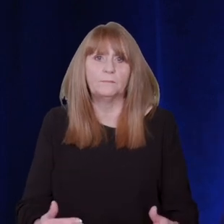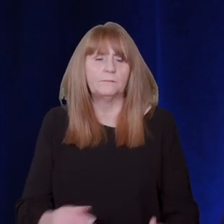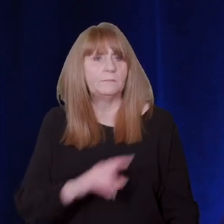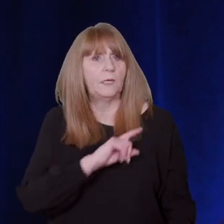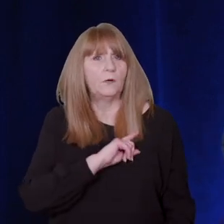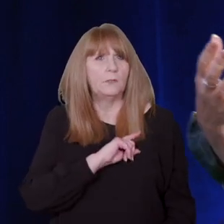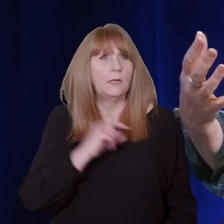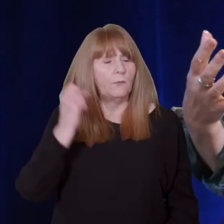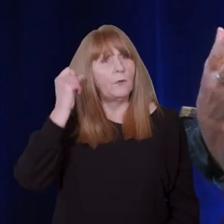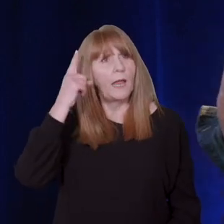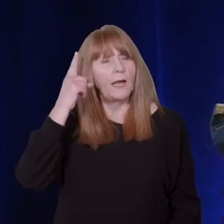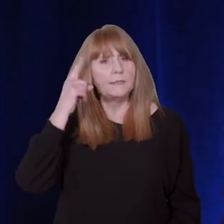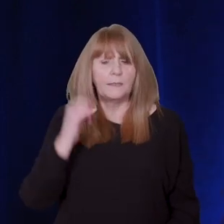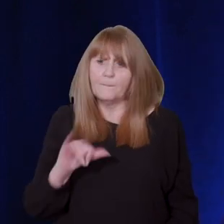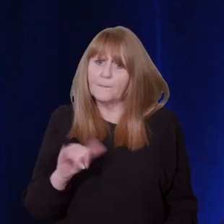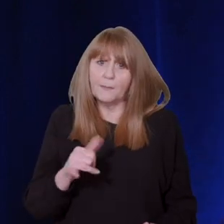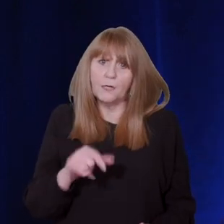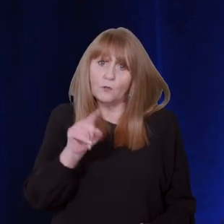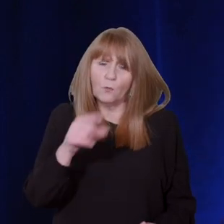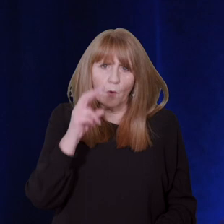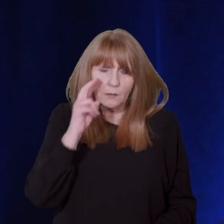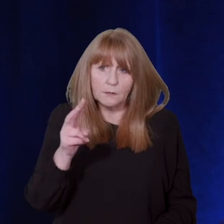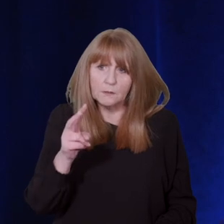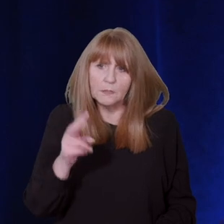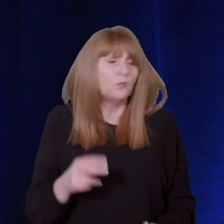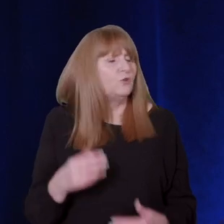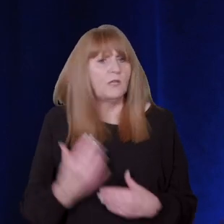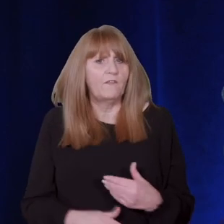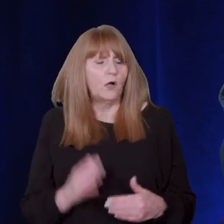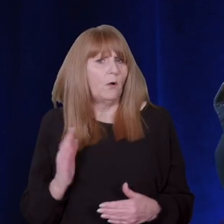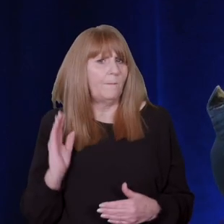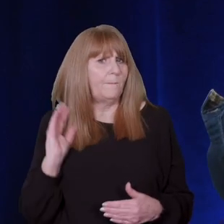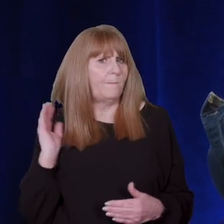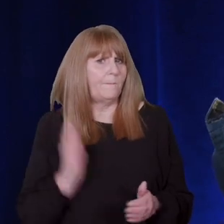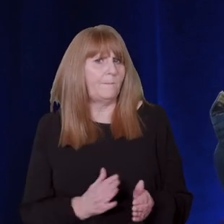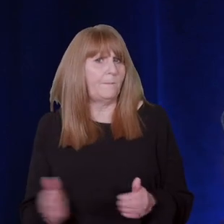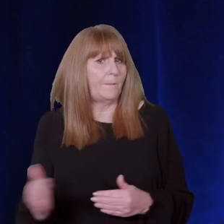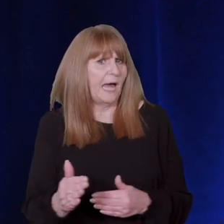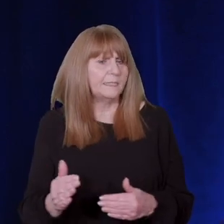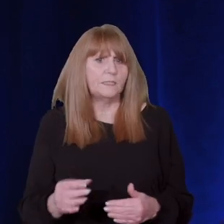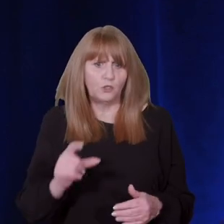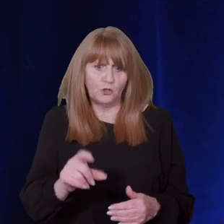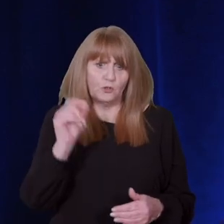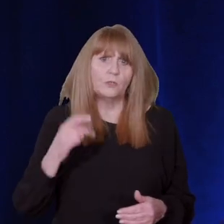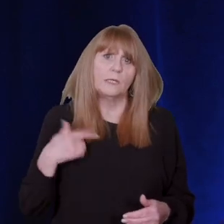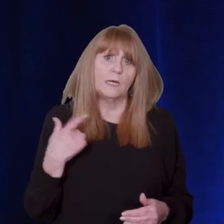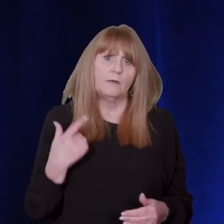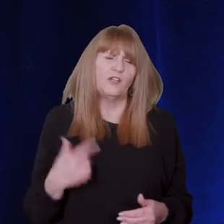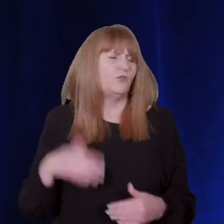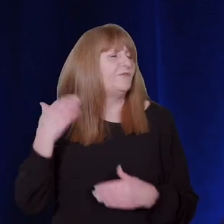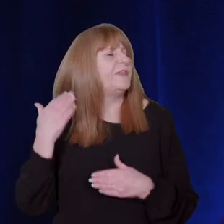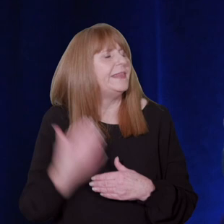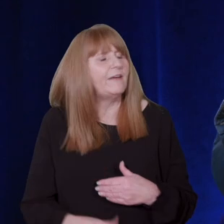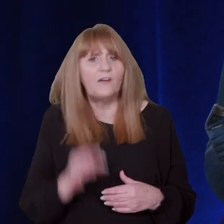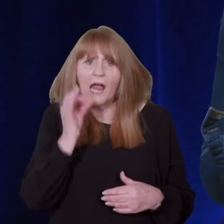this and you didn't get past Choose Life. And you certainly didn't ever ask Jesus into your life. I'm going to pray